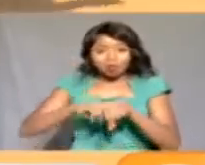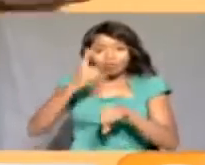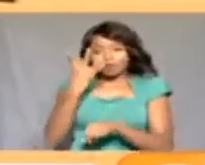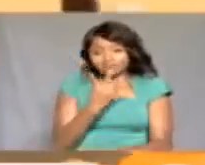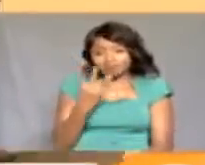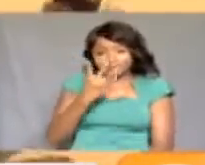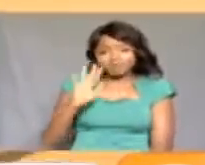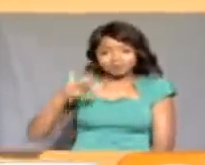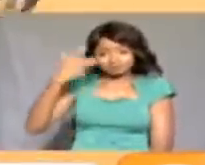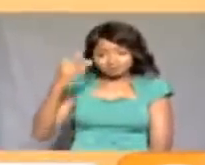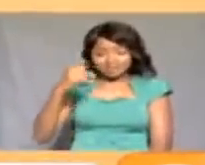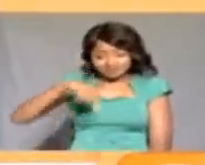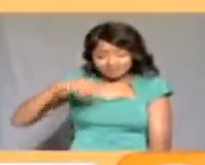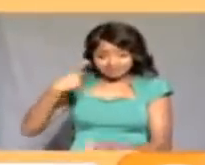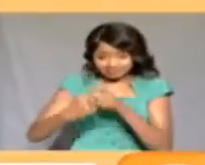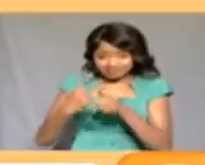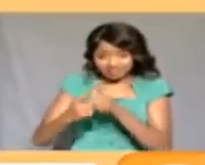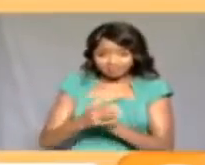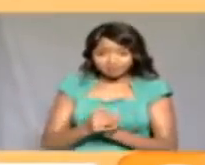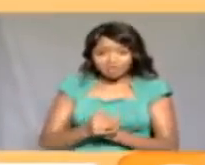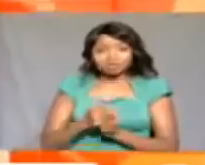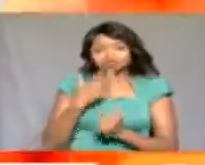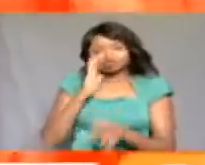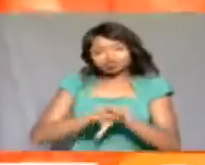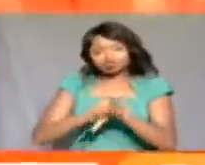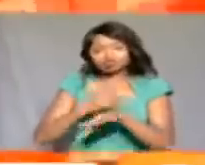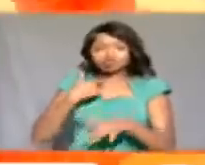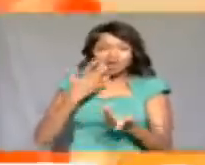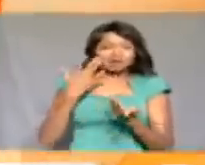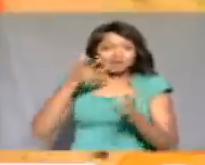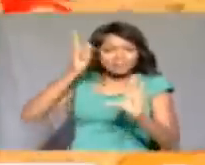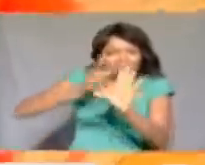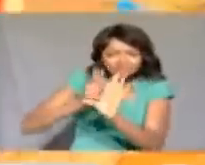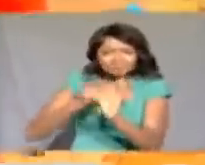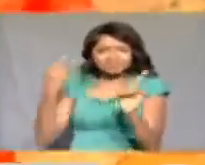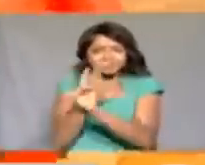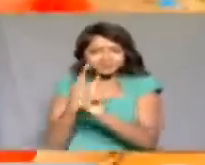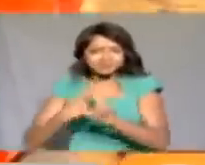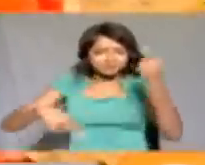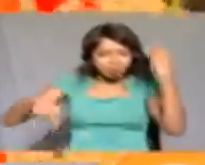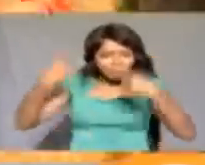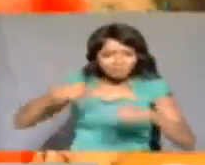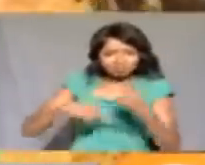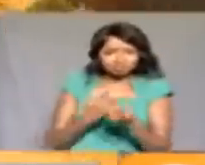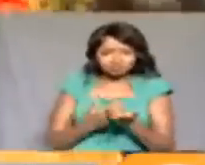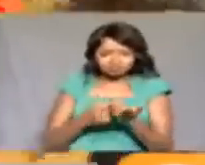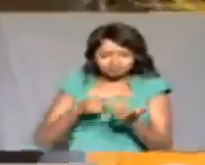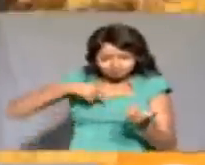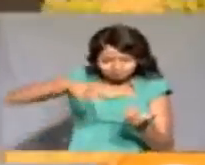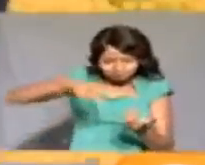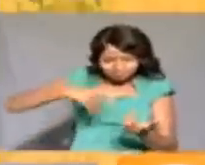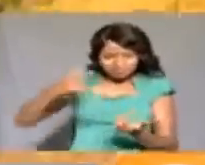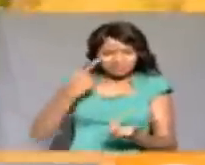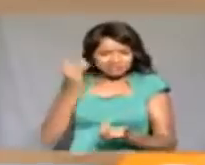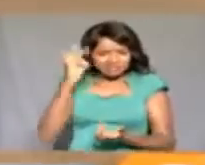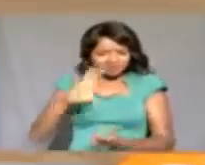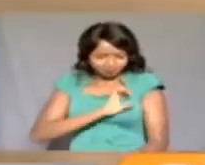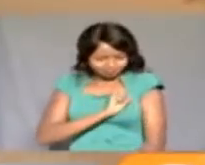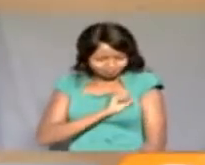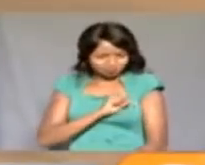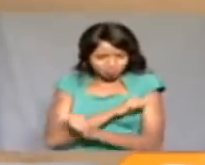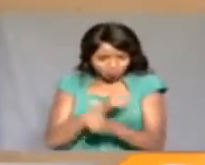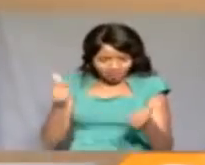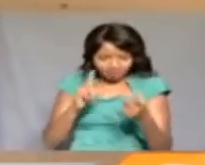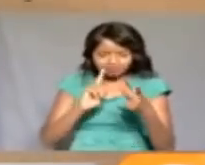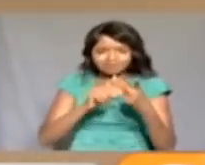it's good to have a race in between so that you can easily gauge yourself and try to see whether you have enough endurance, whether you have enough